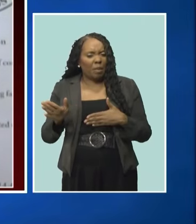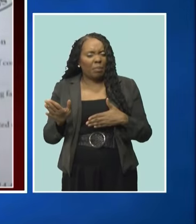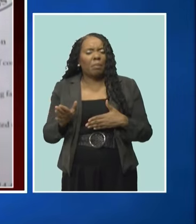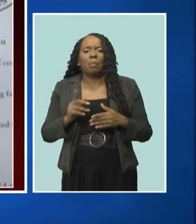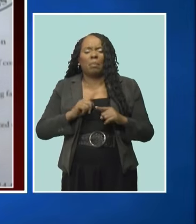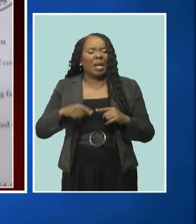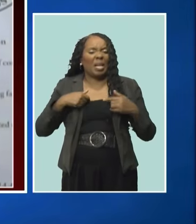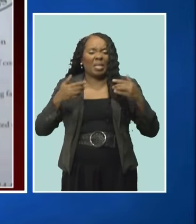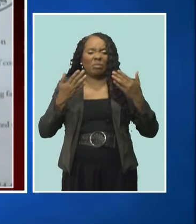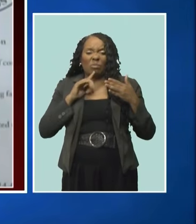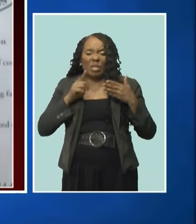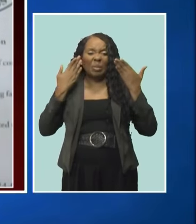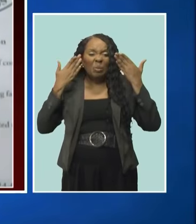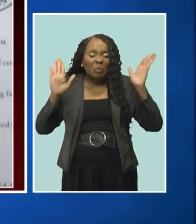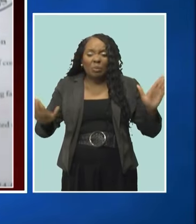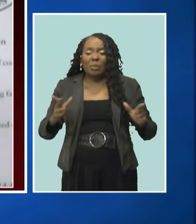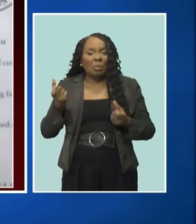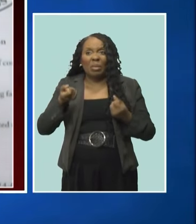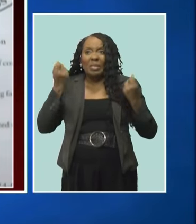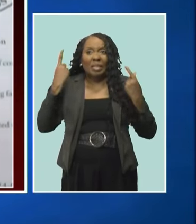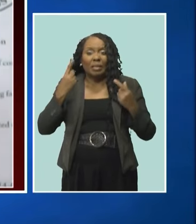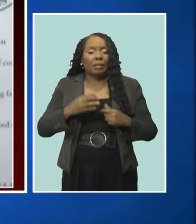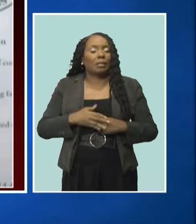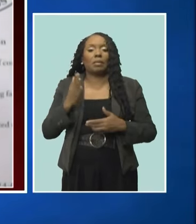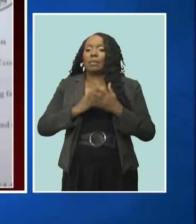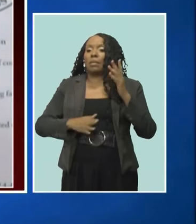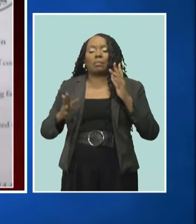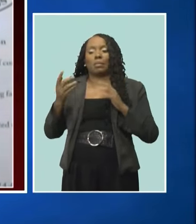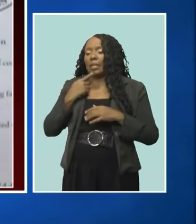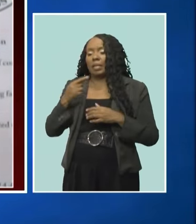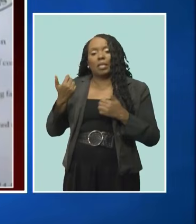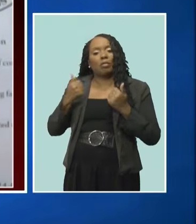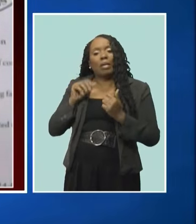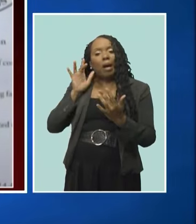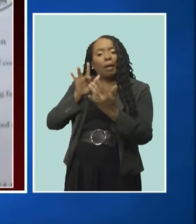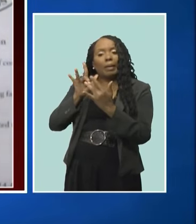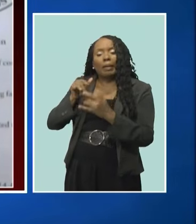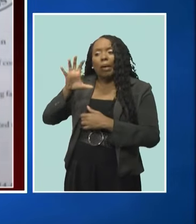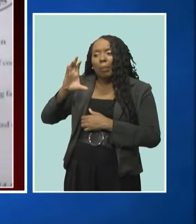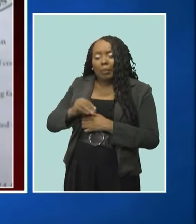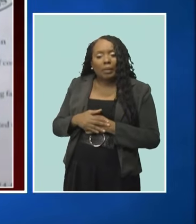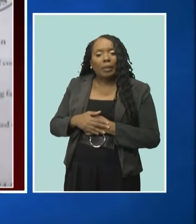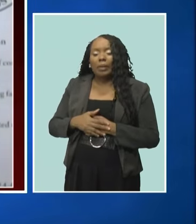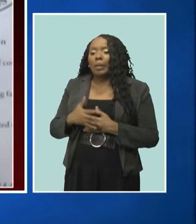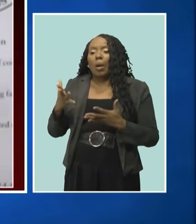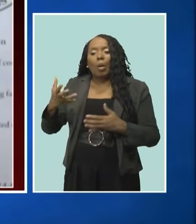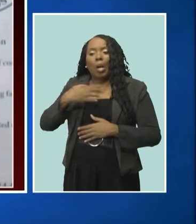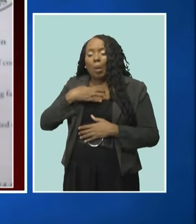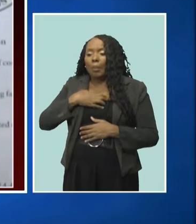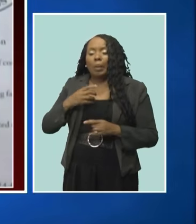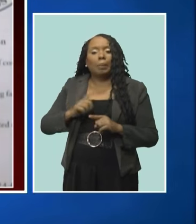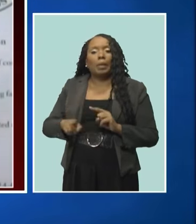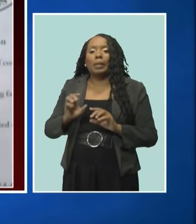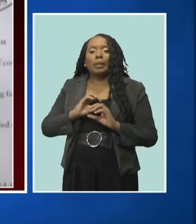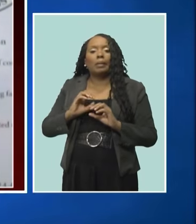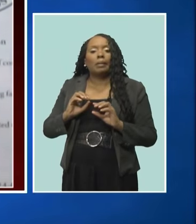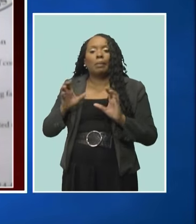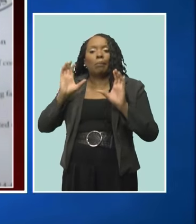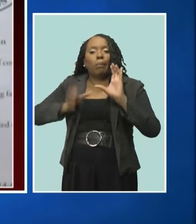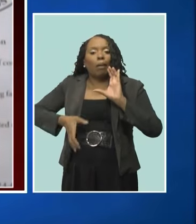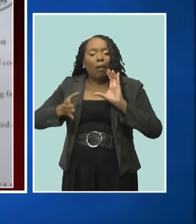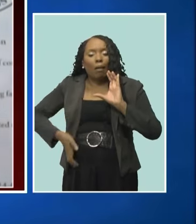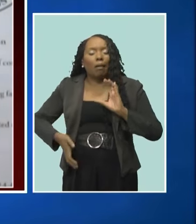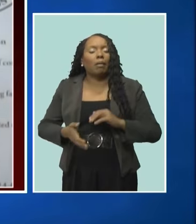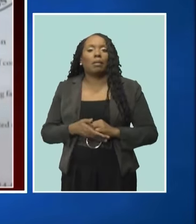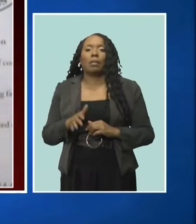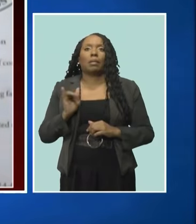problems related to even getting through to the company in terms of having complaints being heard. So all of these things, that is what I